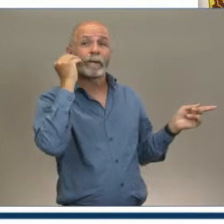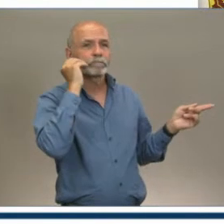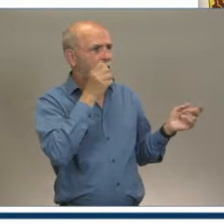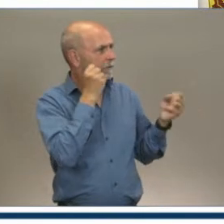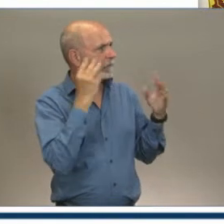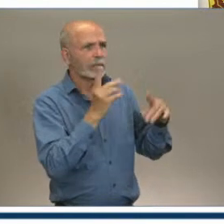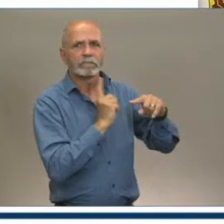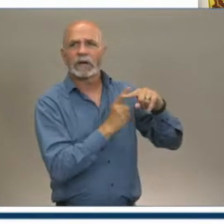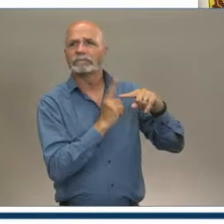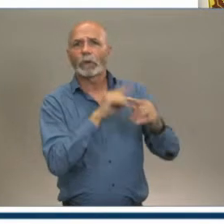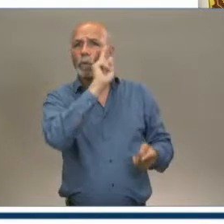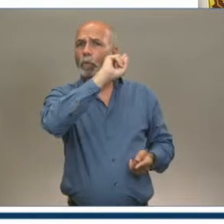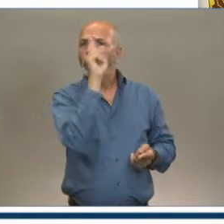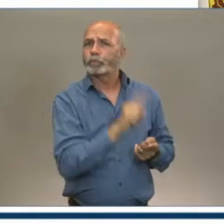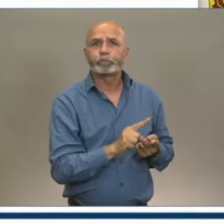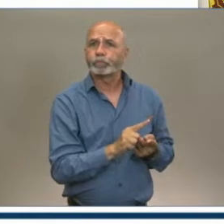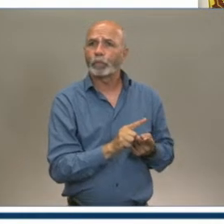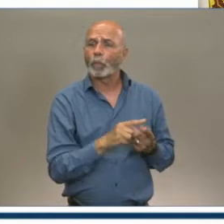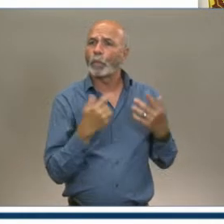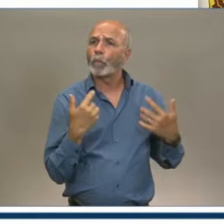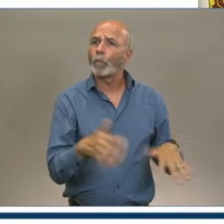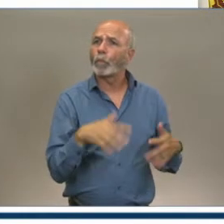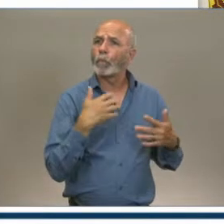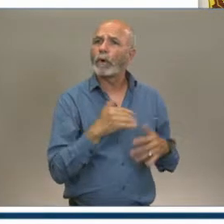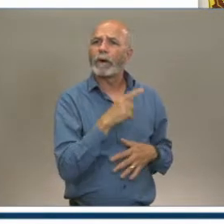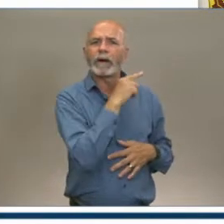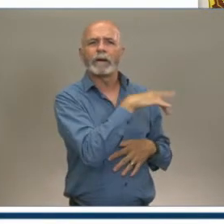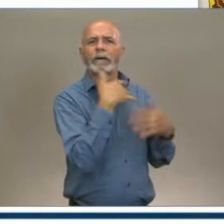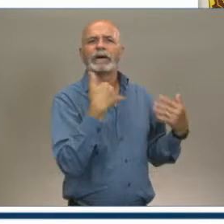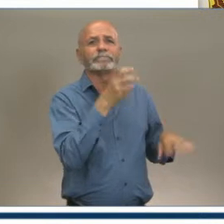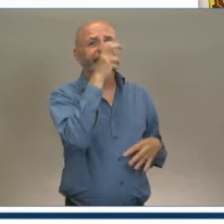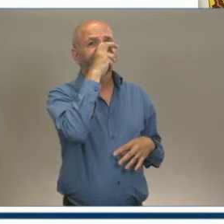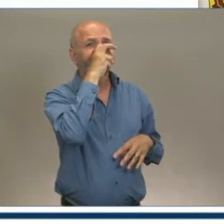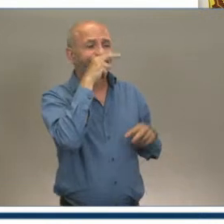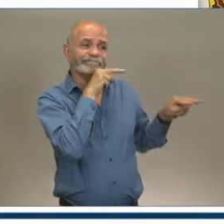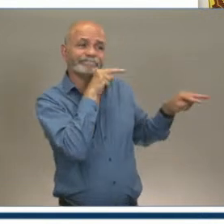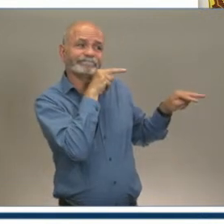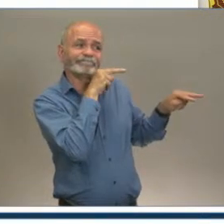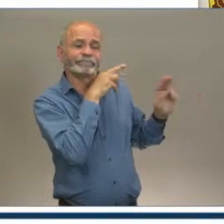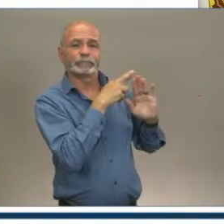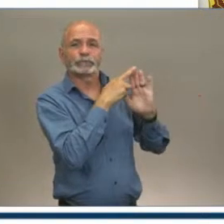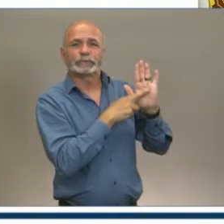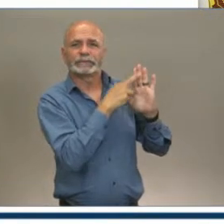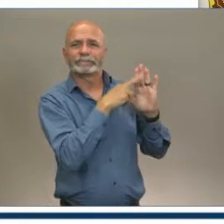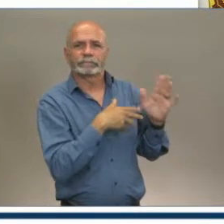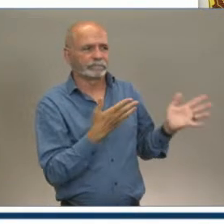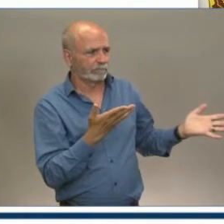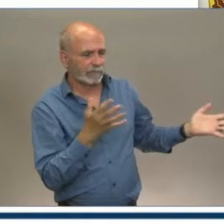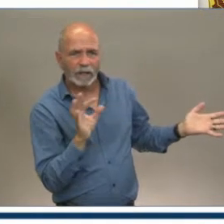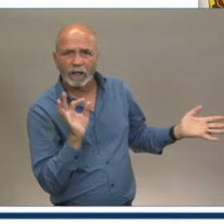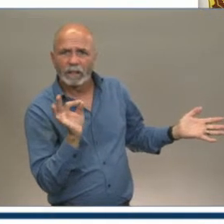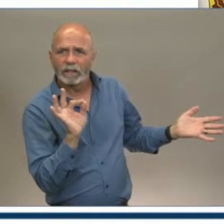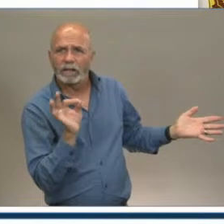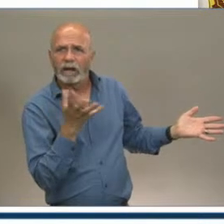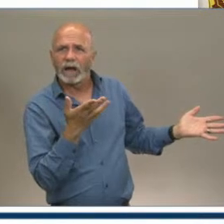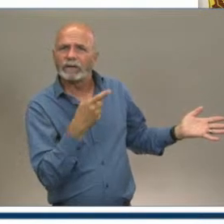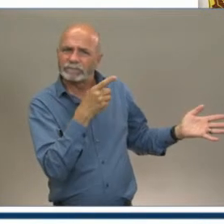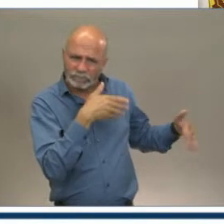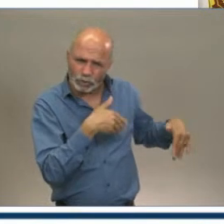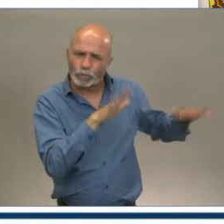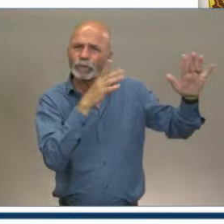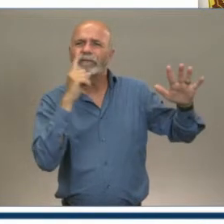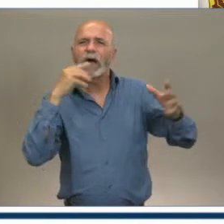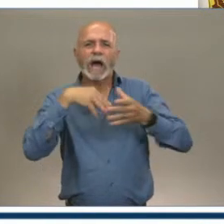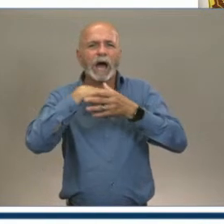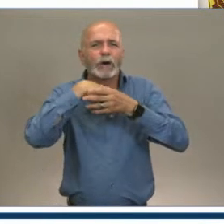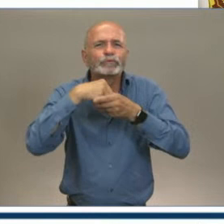and easing restrictions in that sector, such as allowing residents out for visits, particularly people who